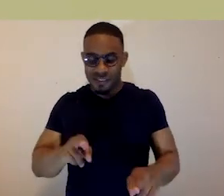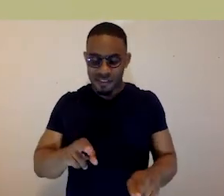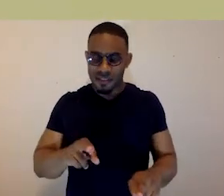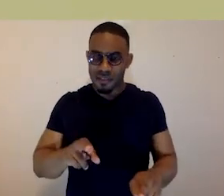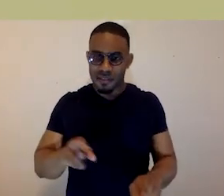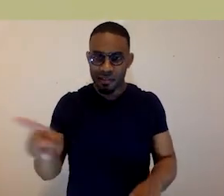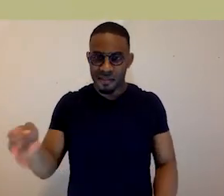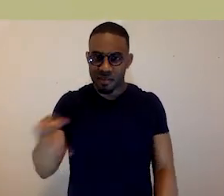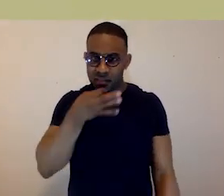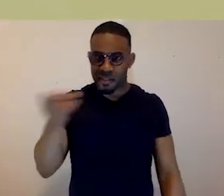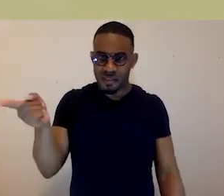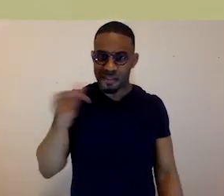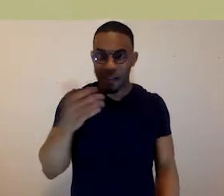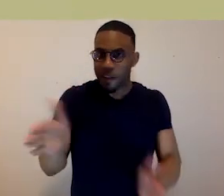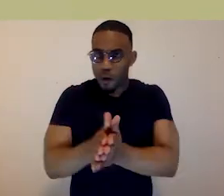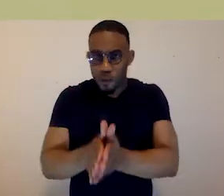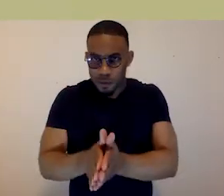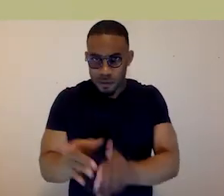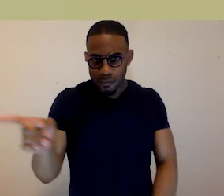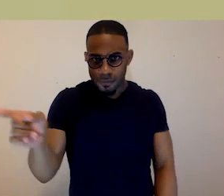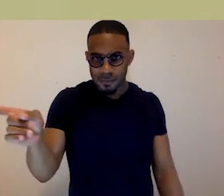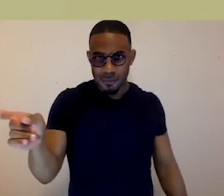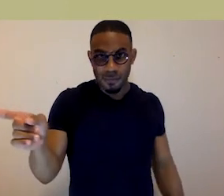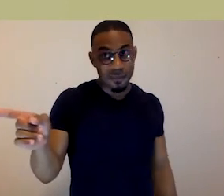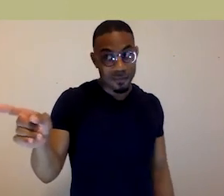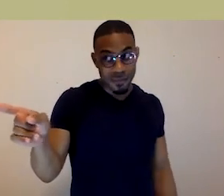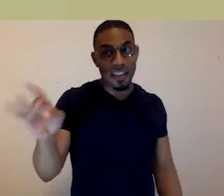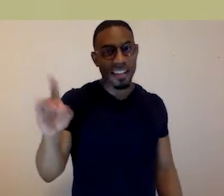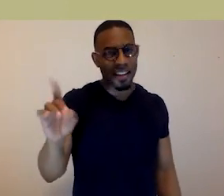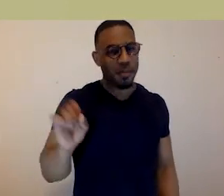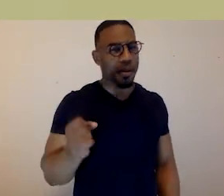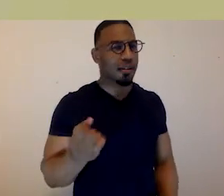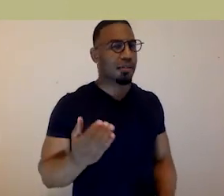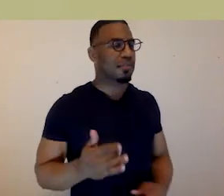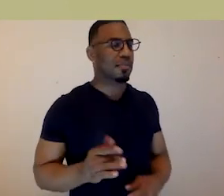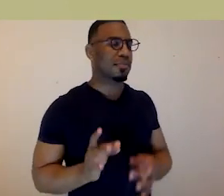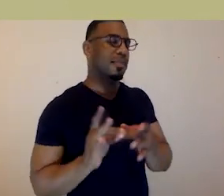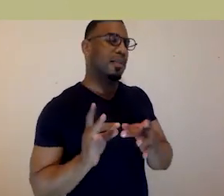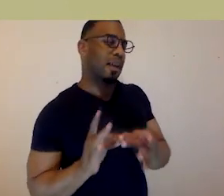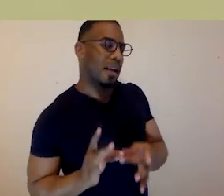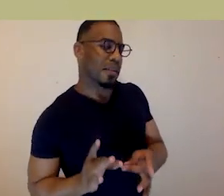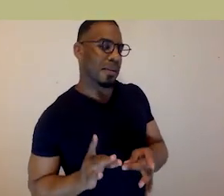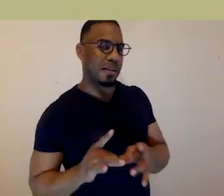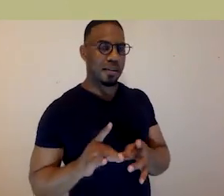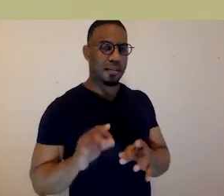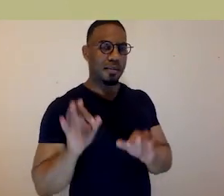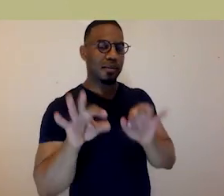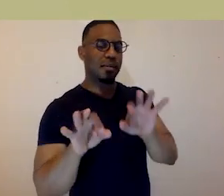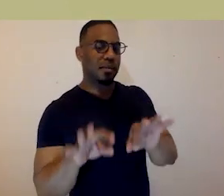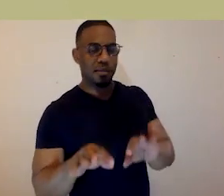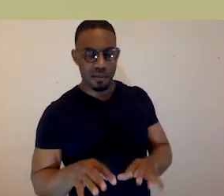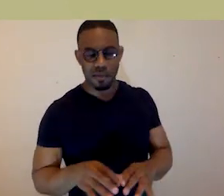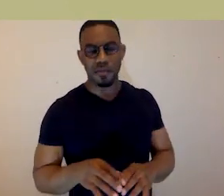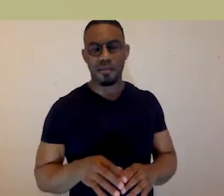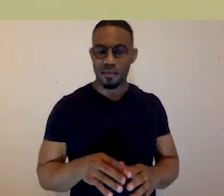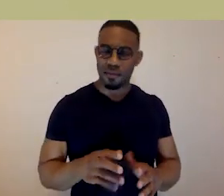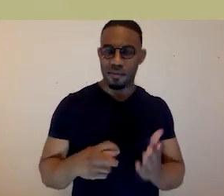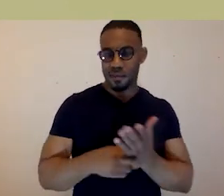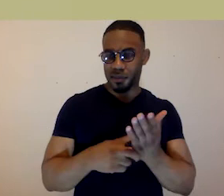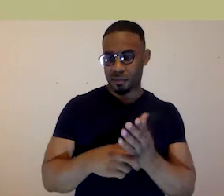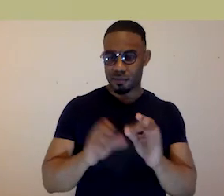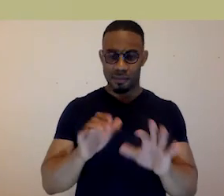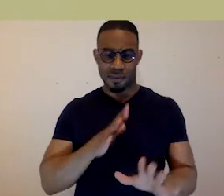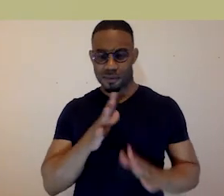Resident expert, he didn't close it this time, but he did make some comments in the ticket, and he put all